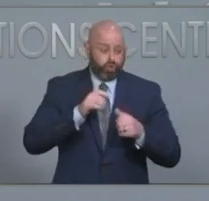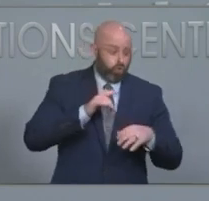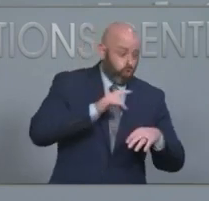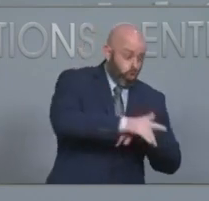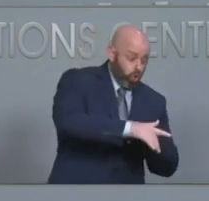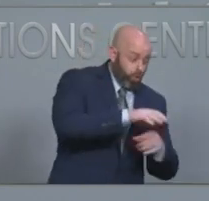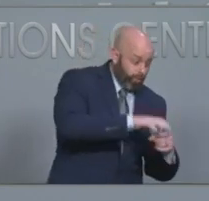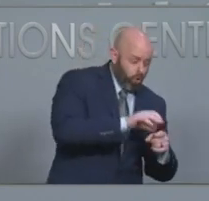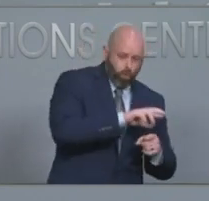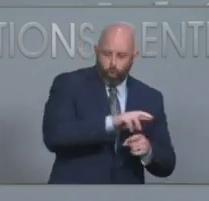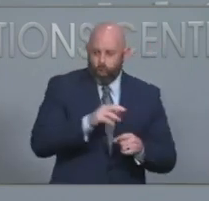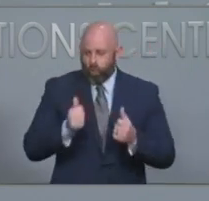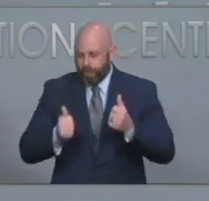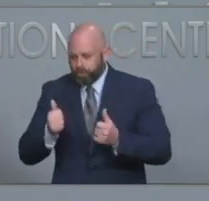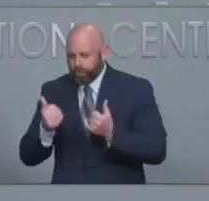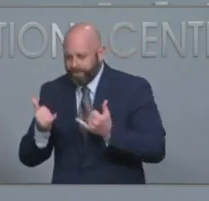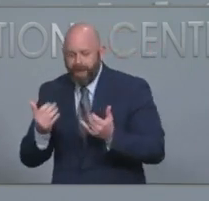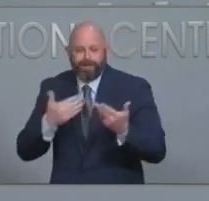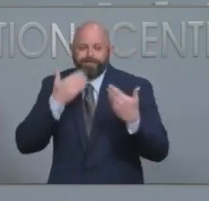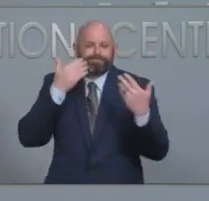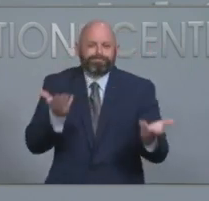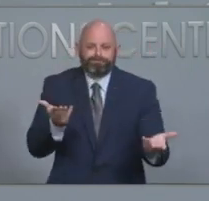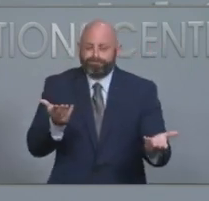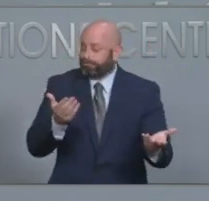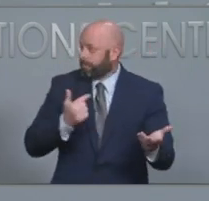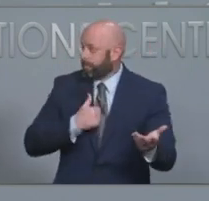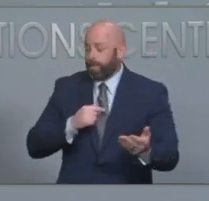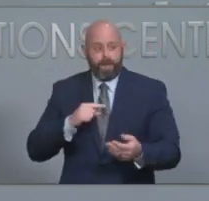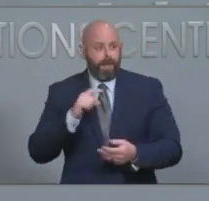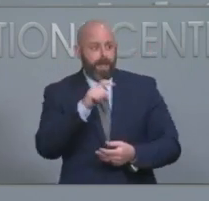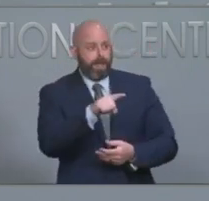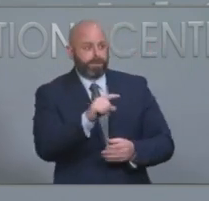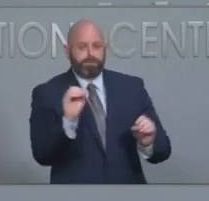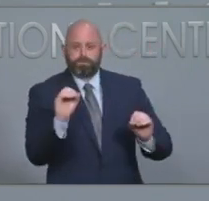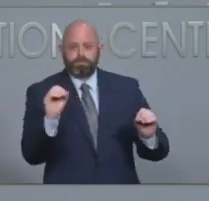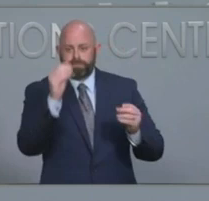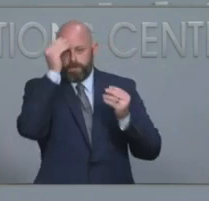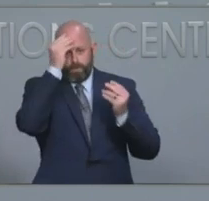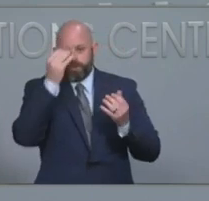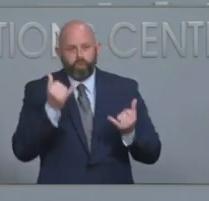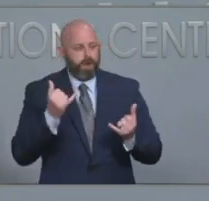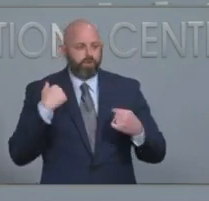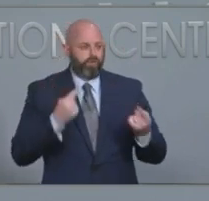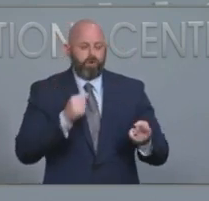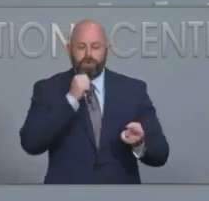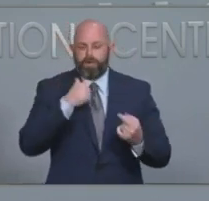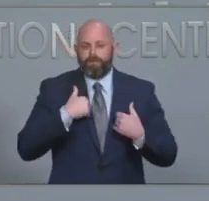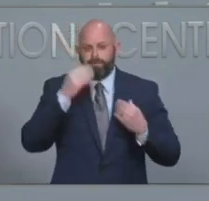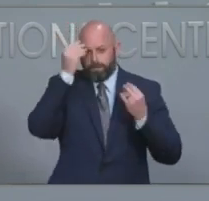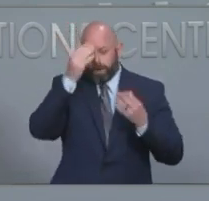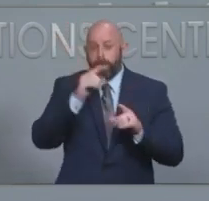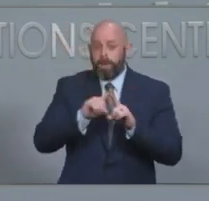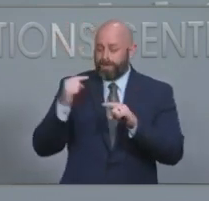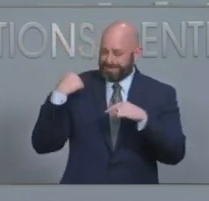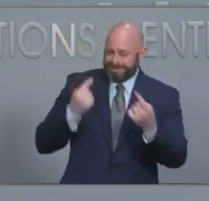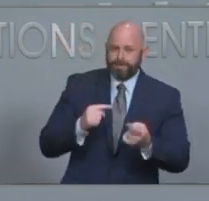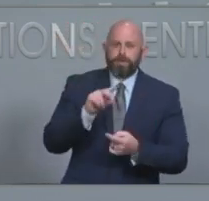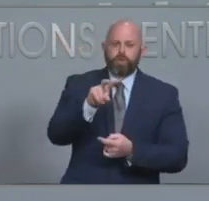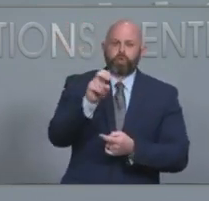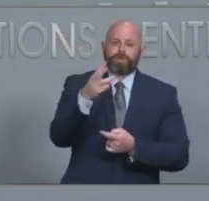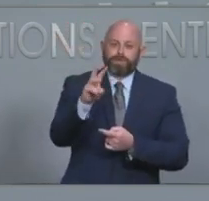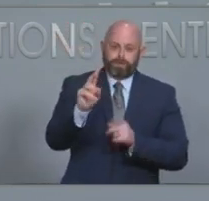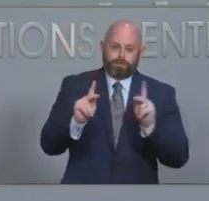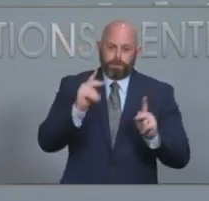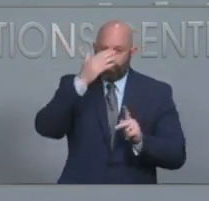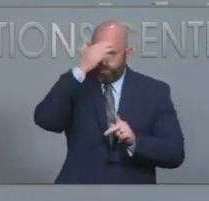I don't believe we have that breakdown. Let me double check. No, we don't have that breakdown at this point. But 216 total across the